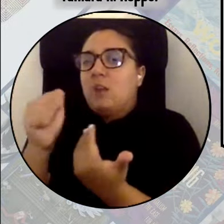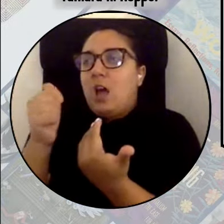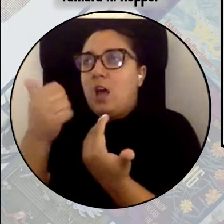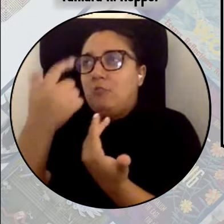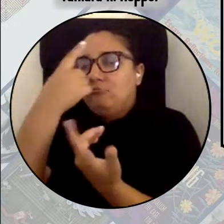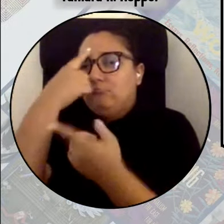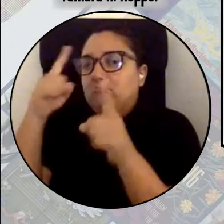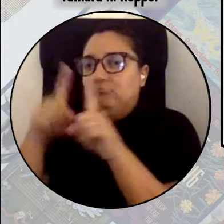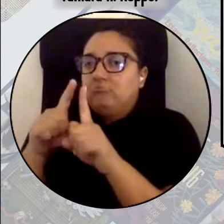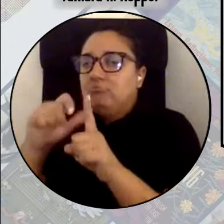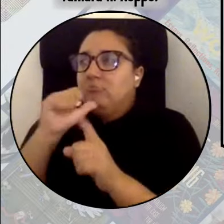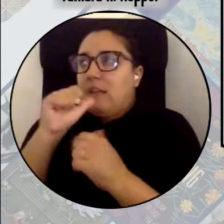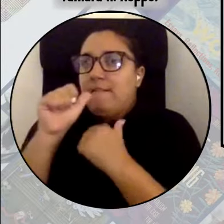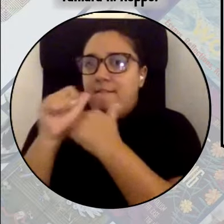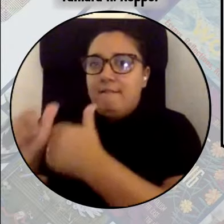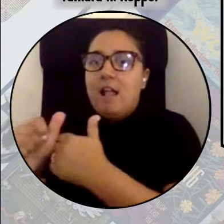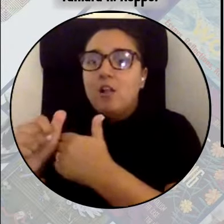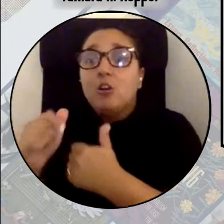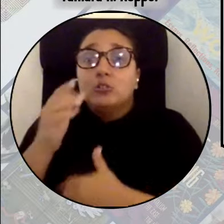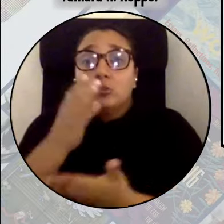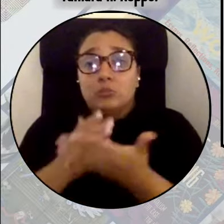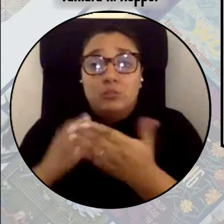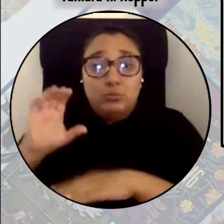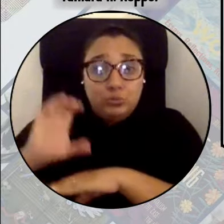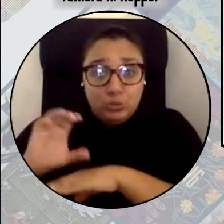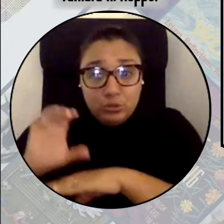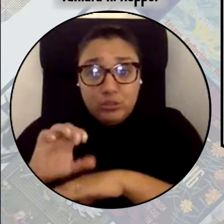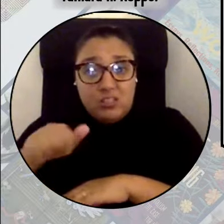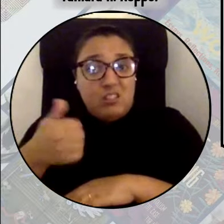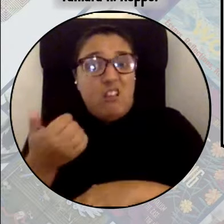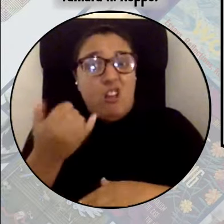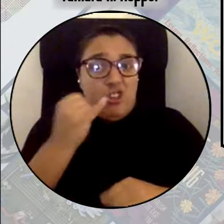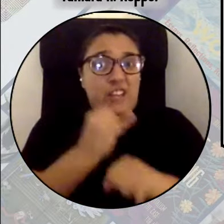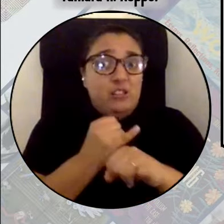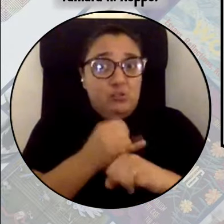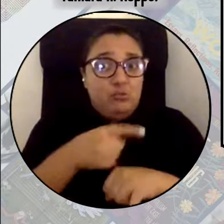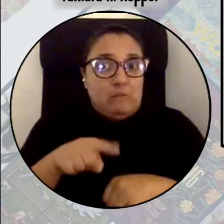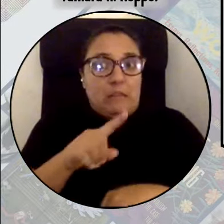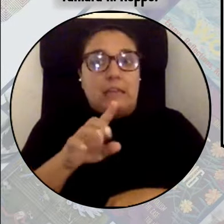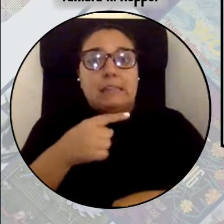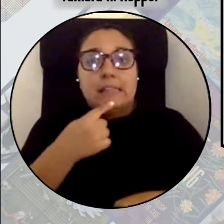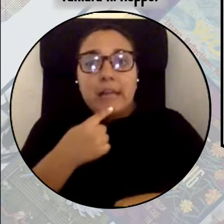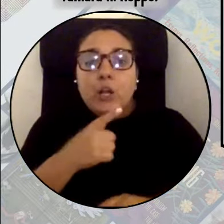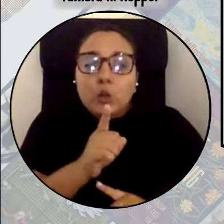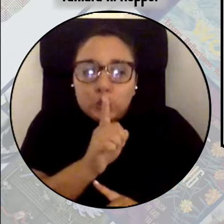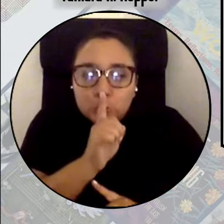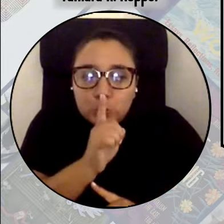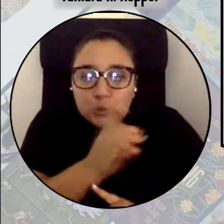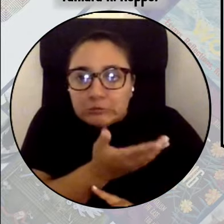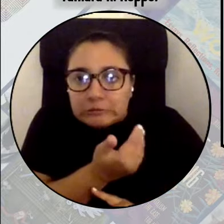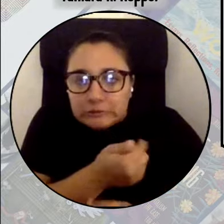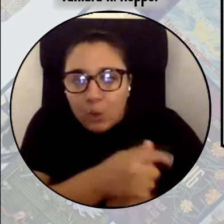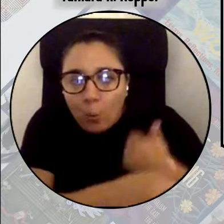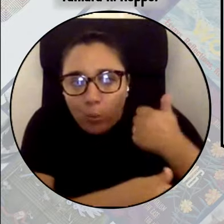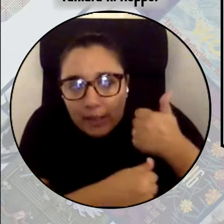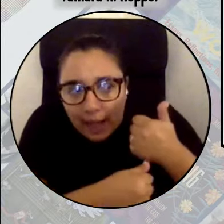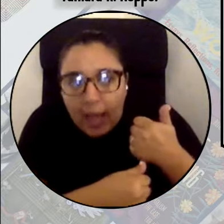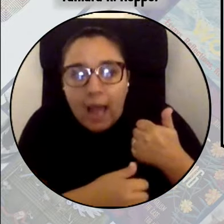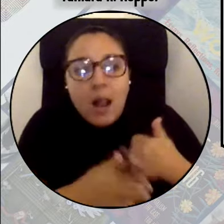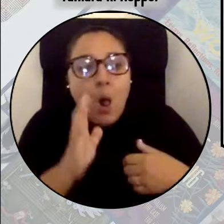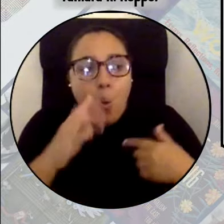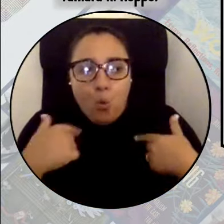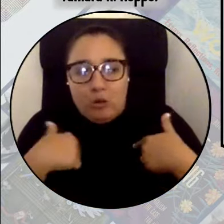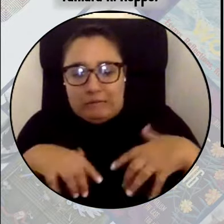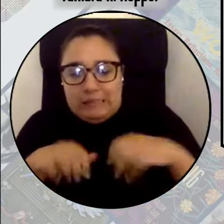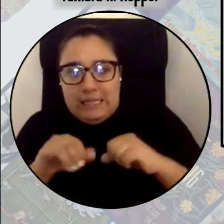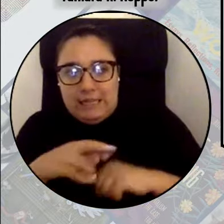other institutions and people saying, we will hide people or we will give them harbor, and we are willing to kind of take the legal risk to do